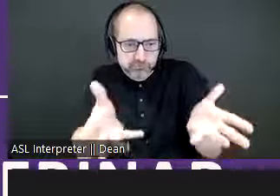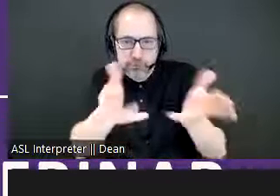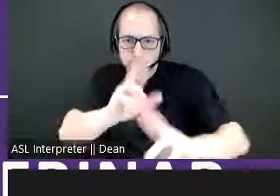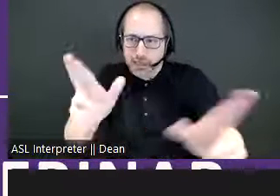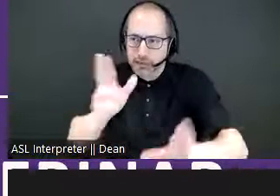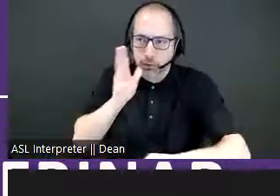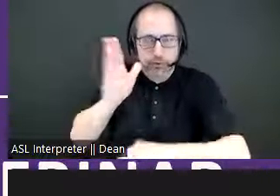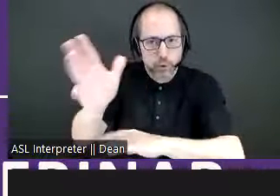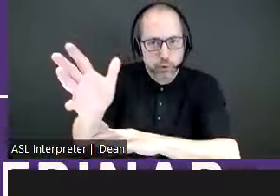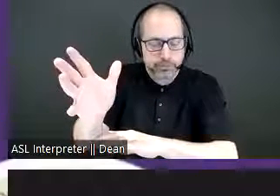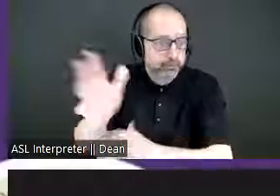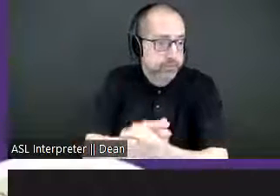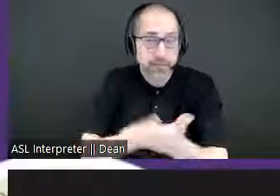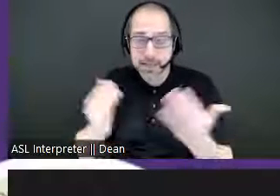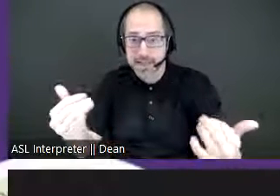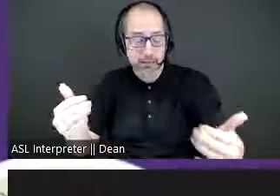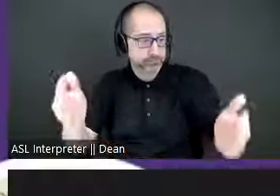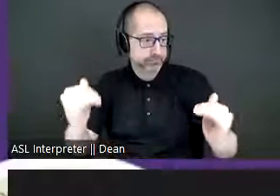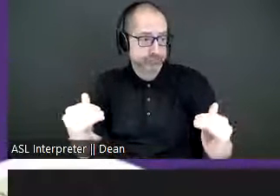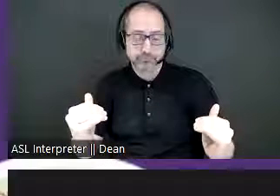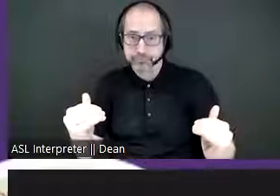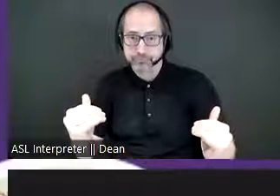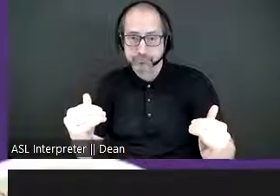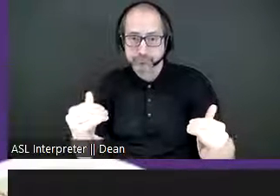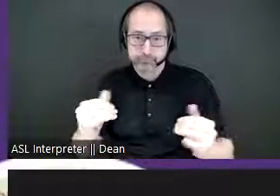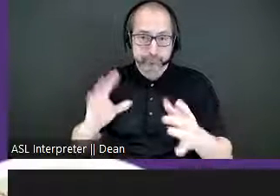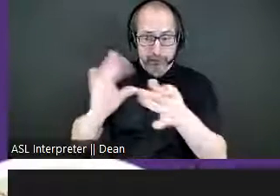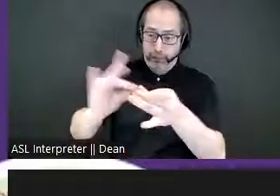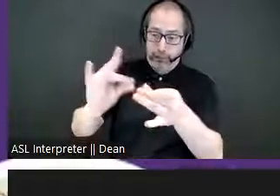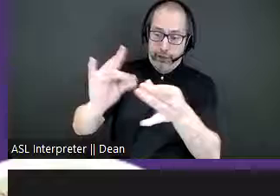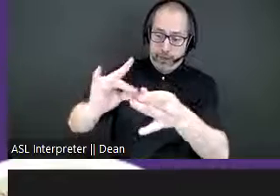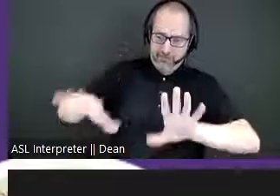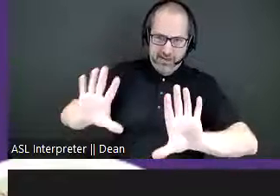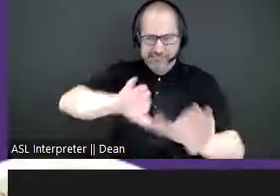So without further ado, I'm going to ask